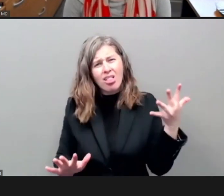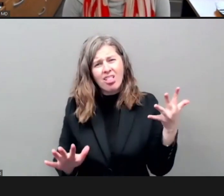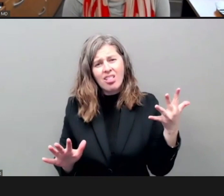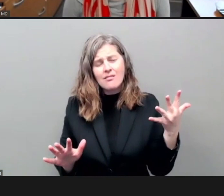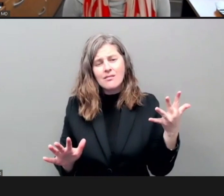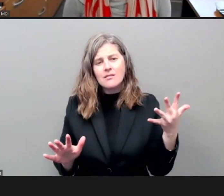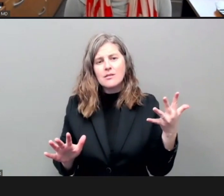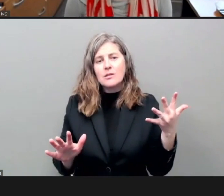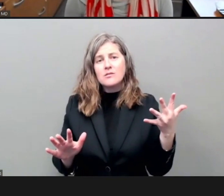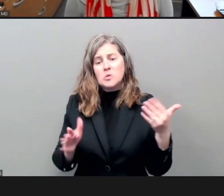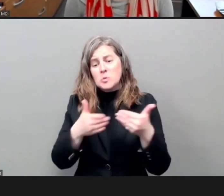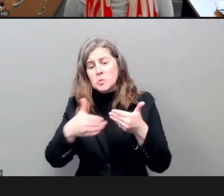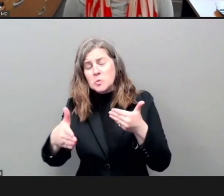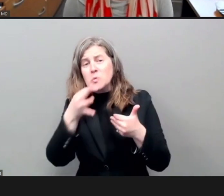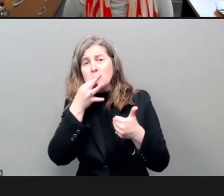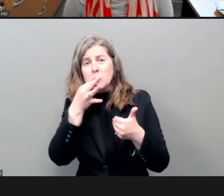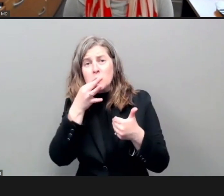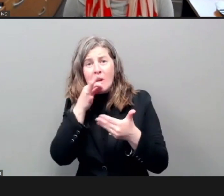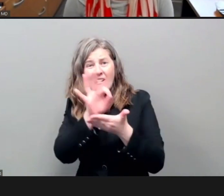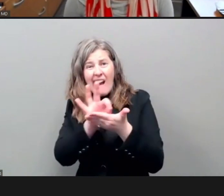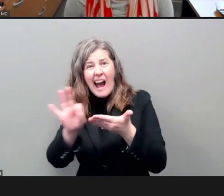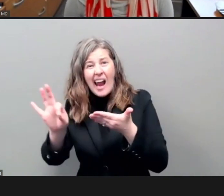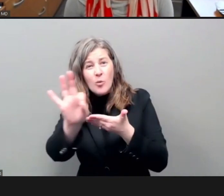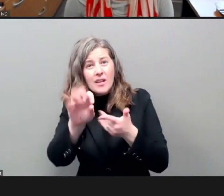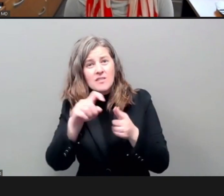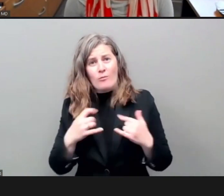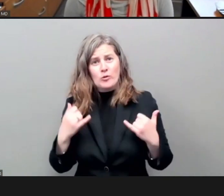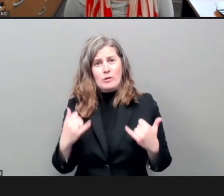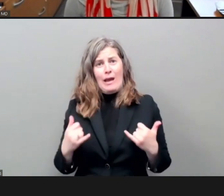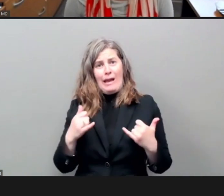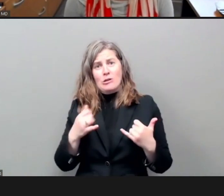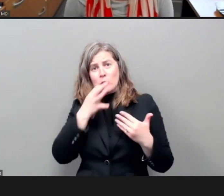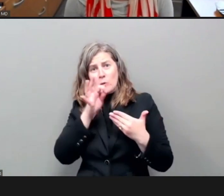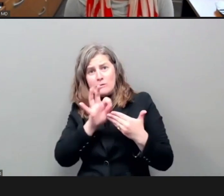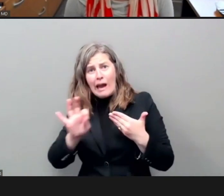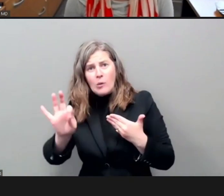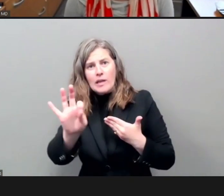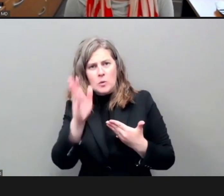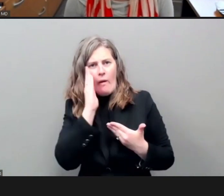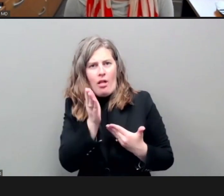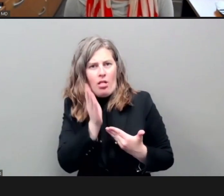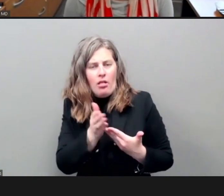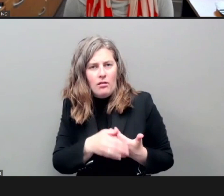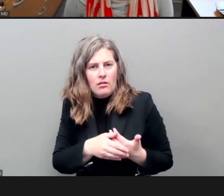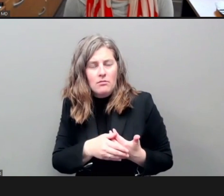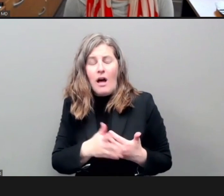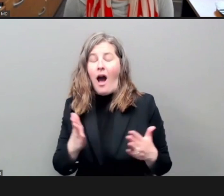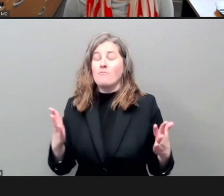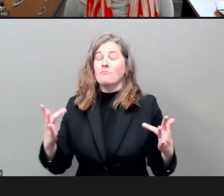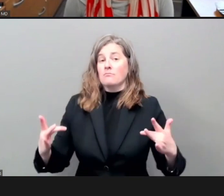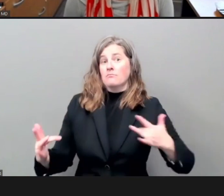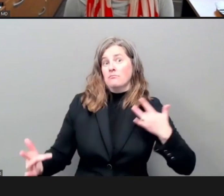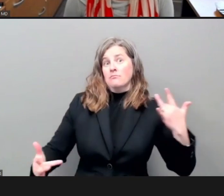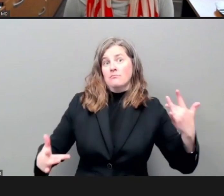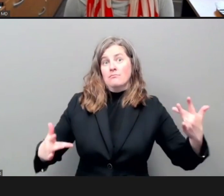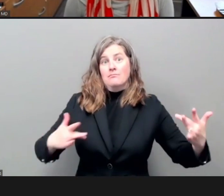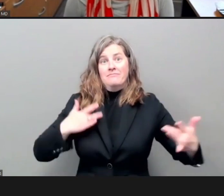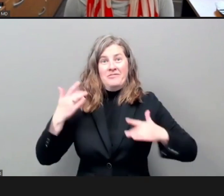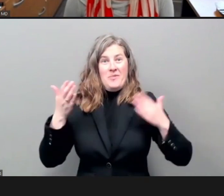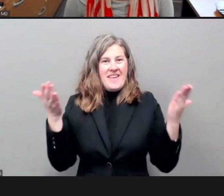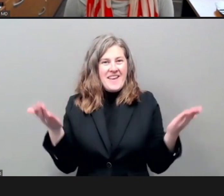in just 9 weeks from today. And I am delighted to be in this